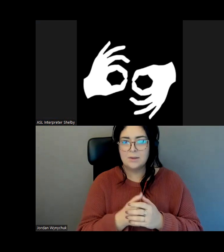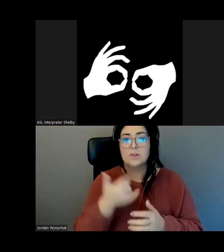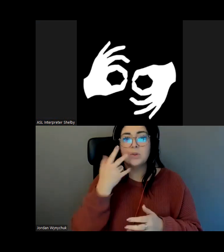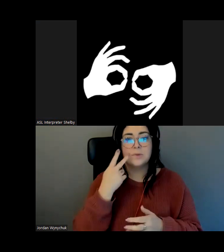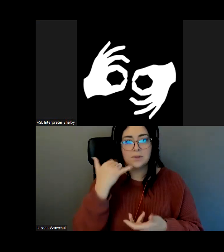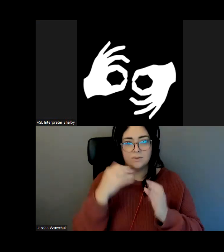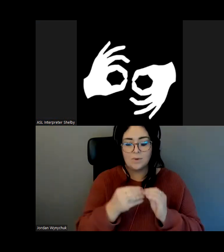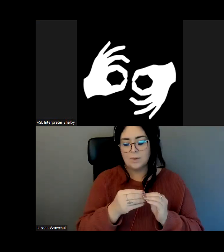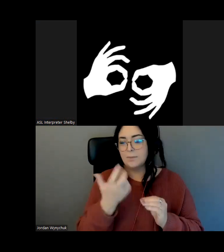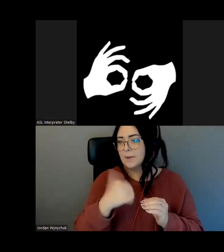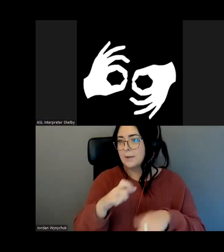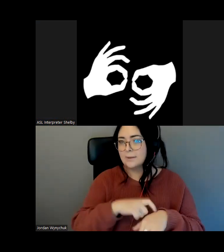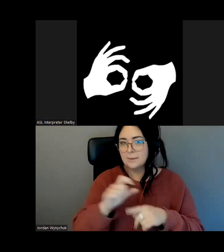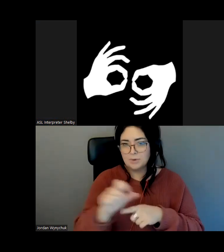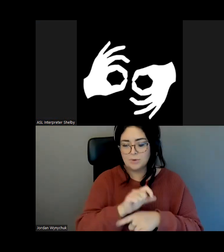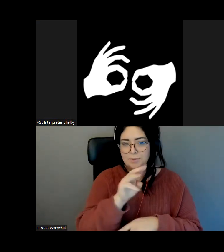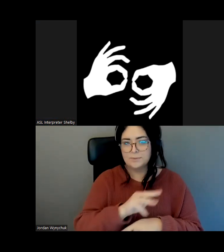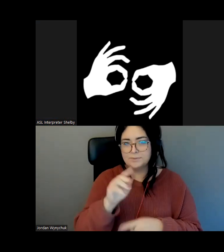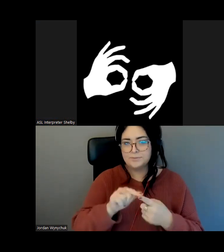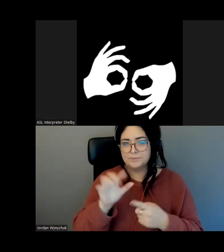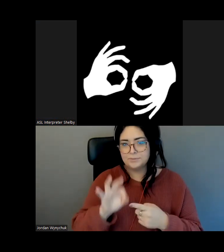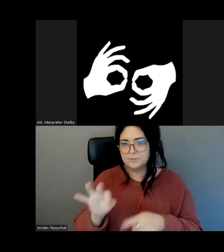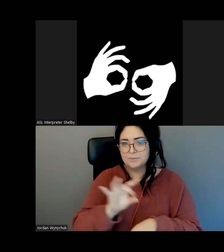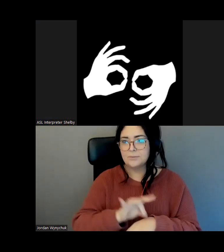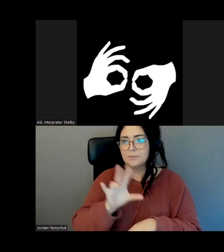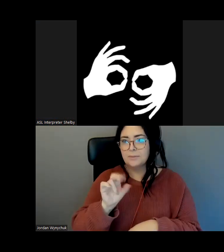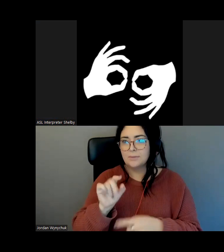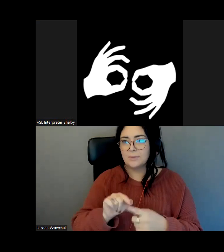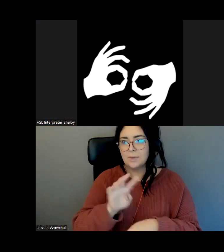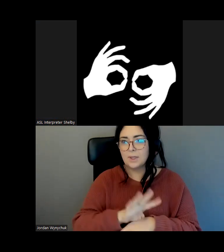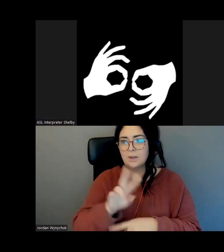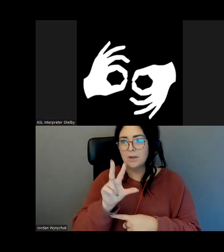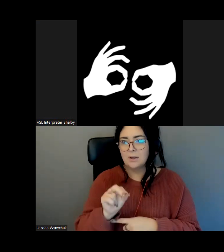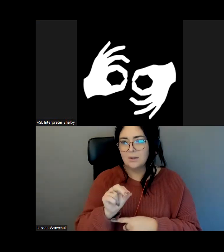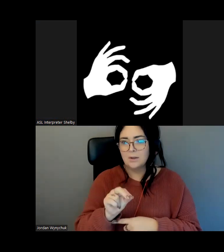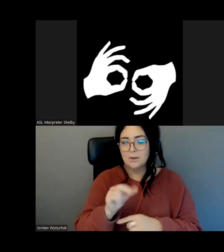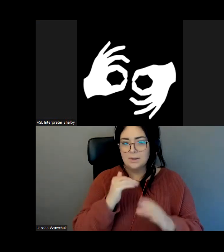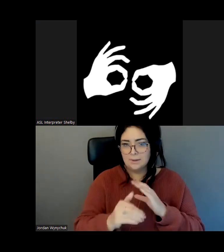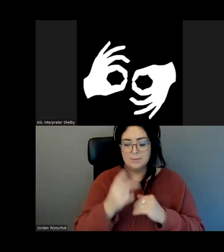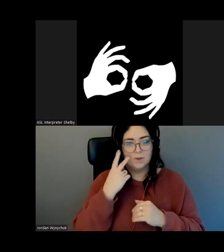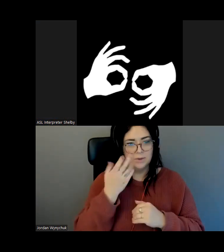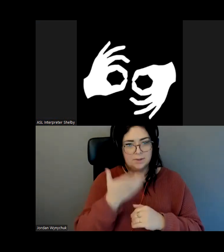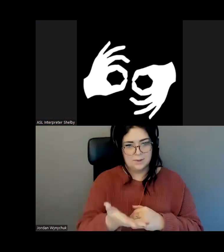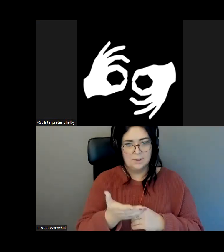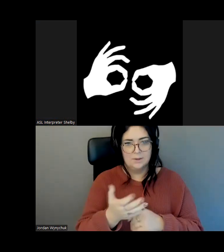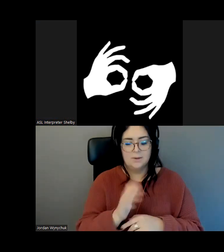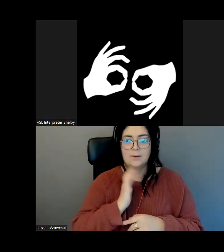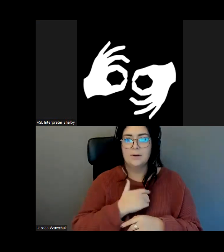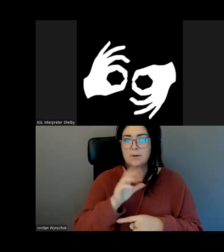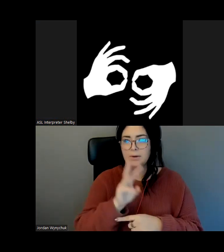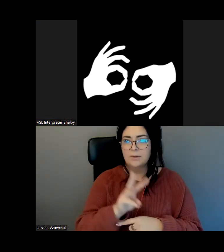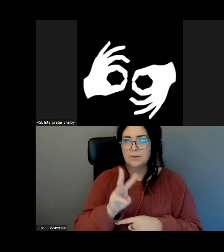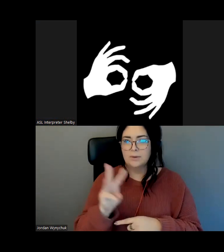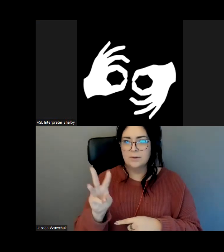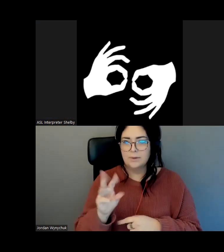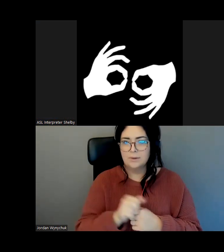You can give us a call anytime at all, Monday to Friday from 8:30 to 4:30. Our email is there along with on our website.